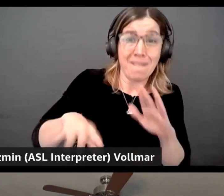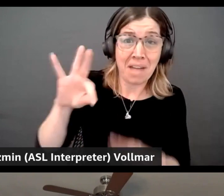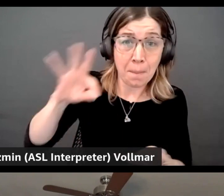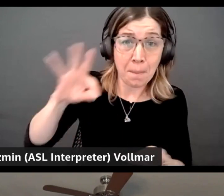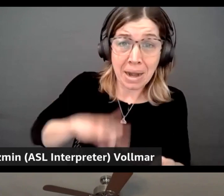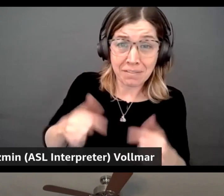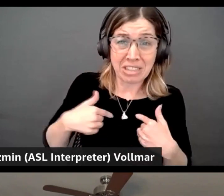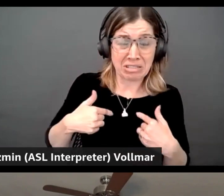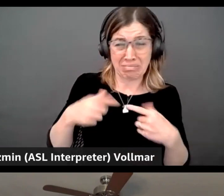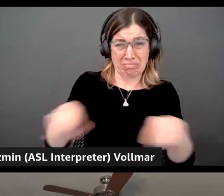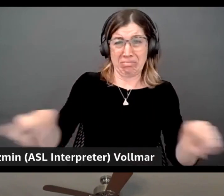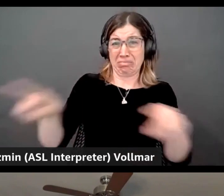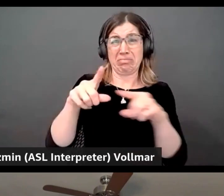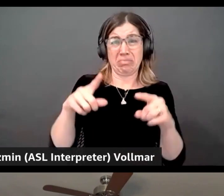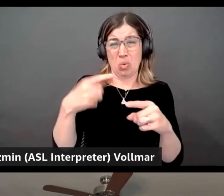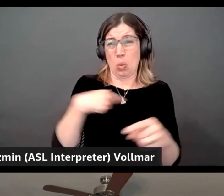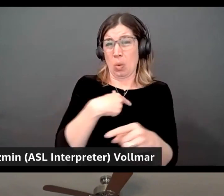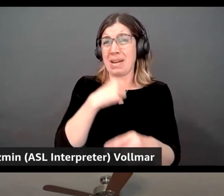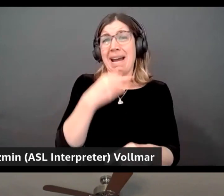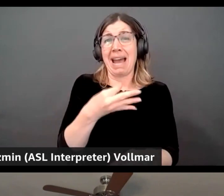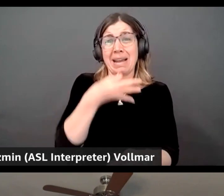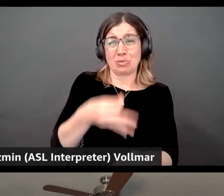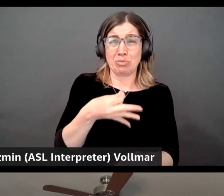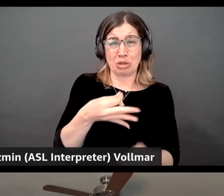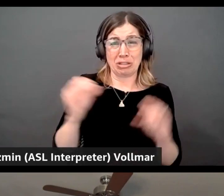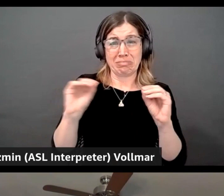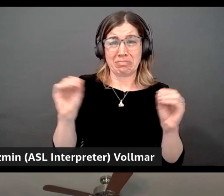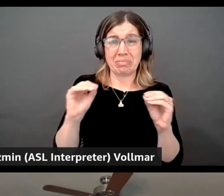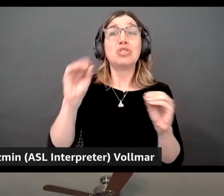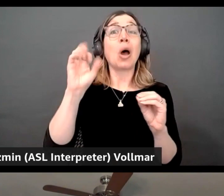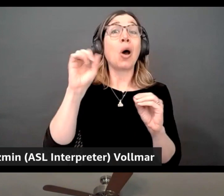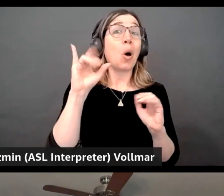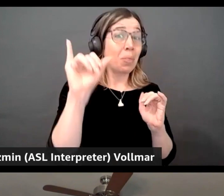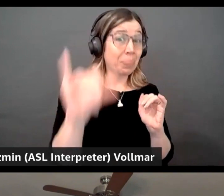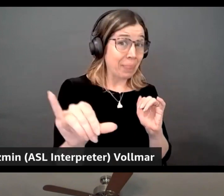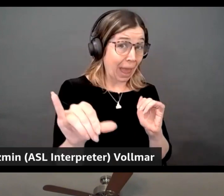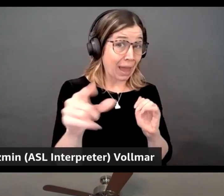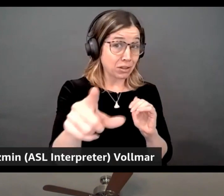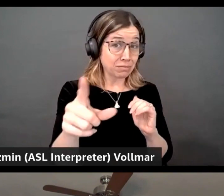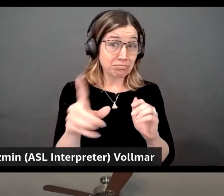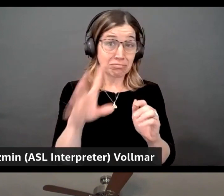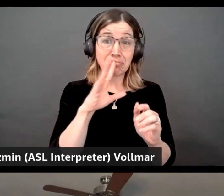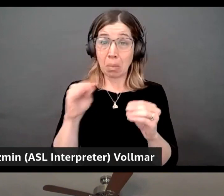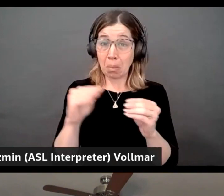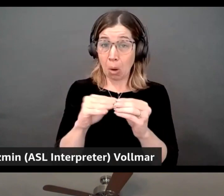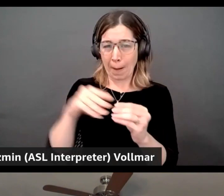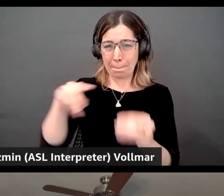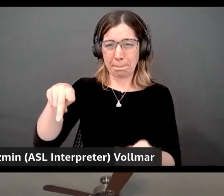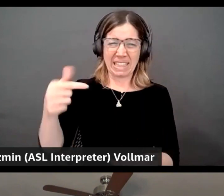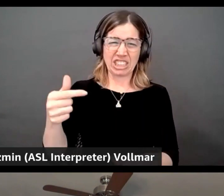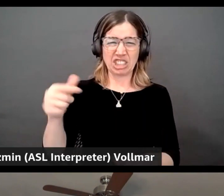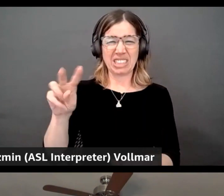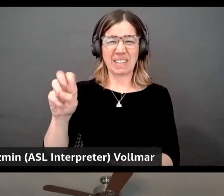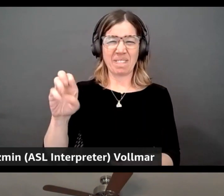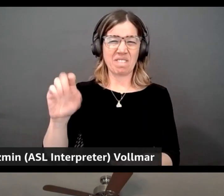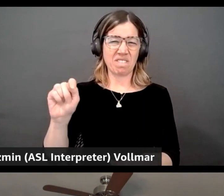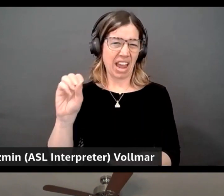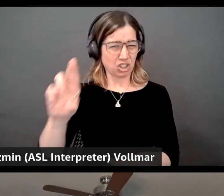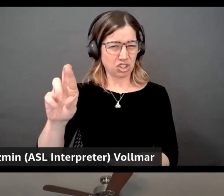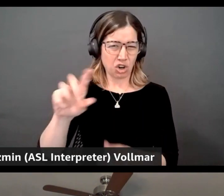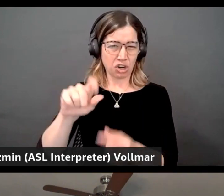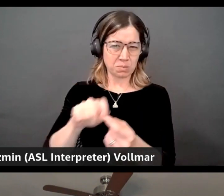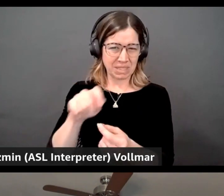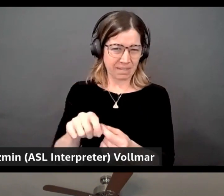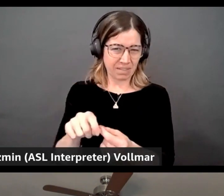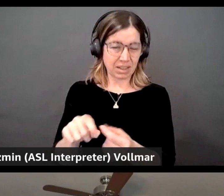one's an expert in anything. So maybe with that, maybe you can talk more about pgvector specifically. Yeah.